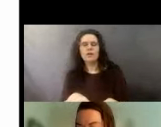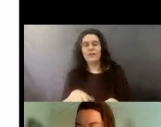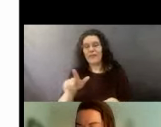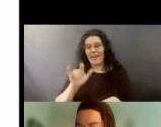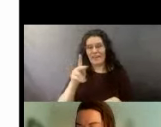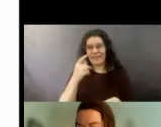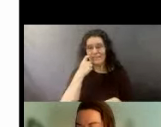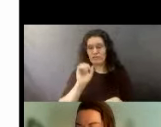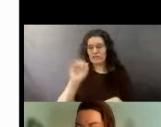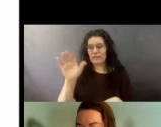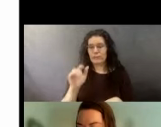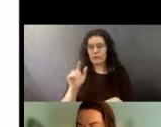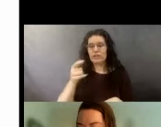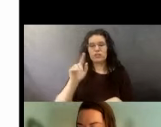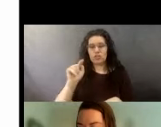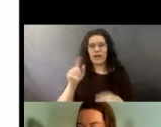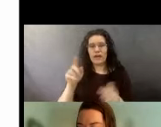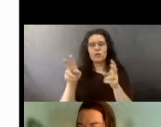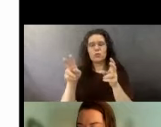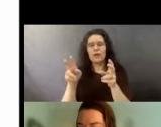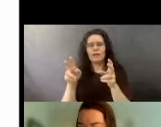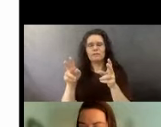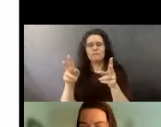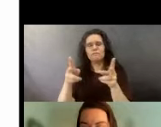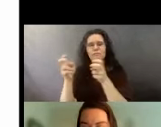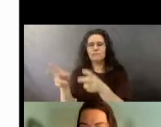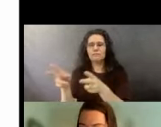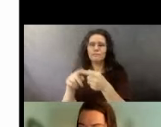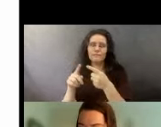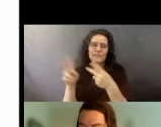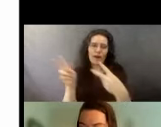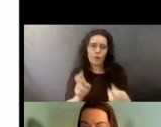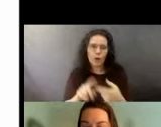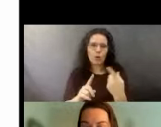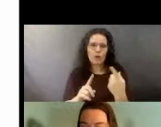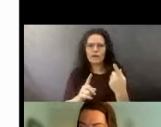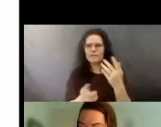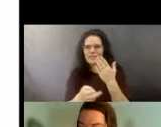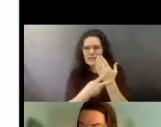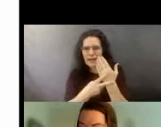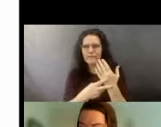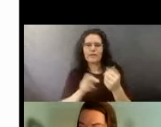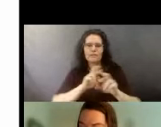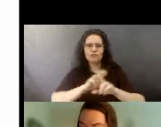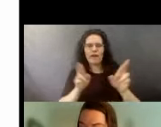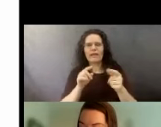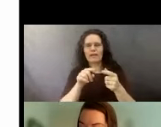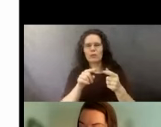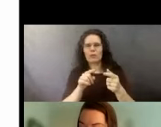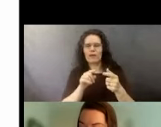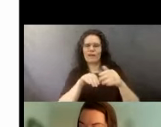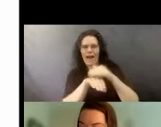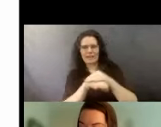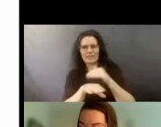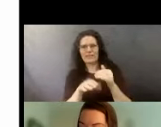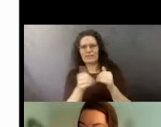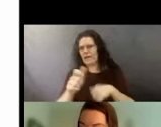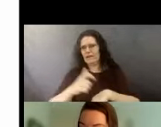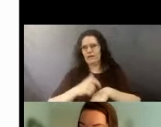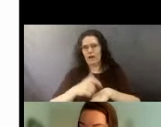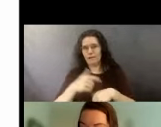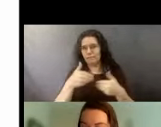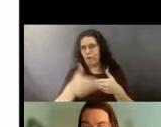up, download it, bookmark it on your browser so that you can access it frequently and often. For those of